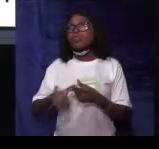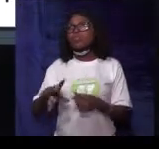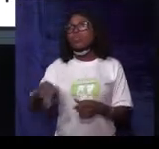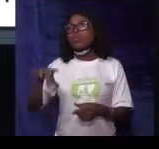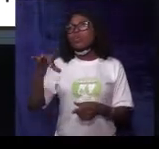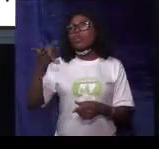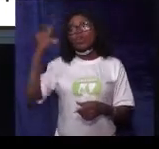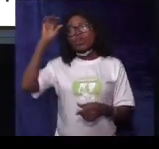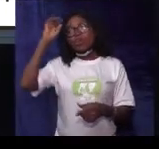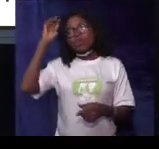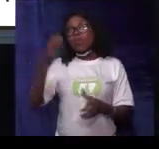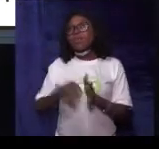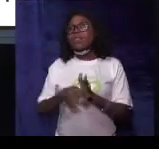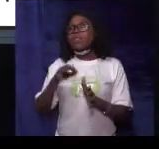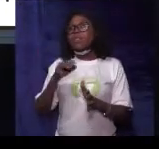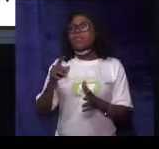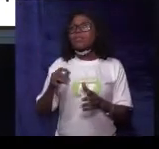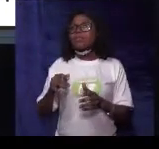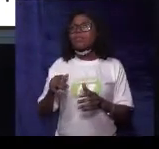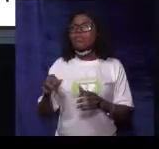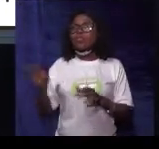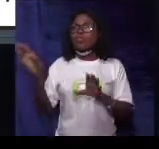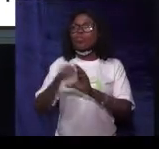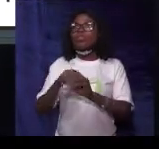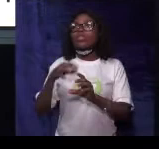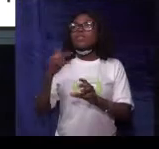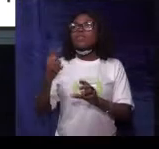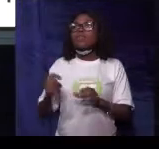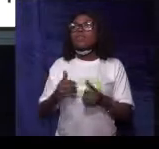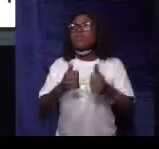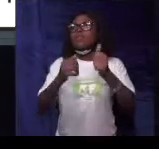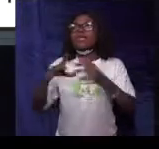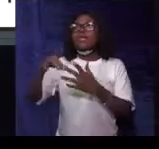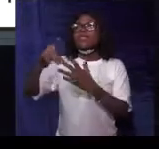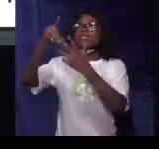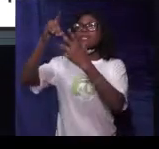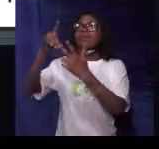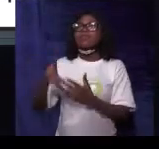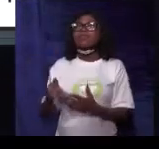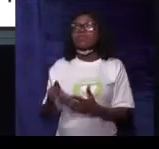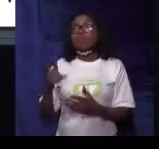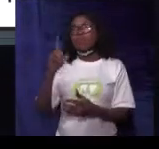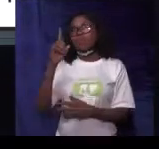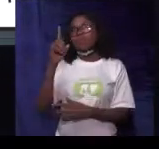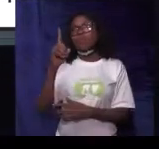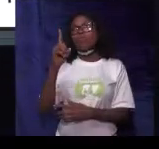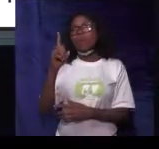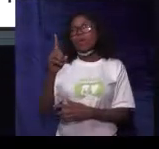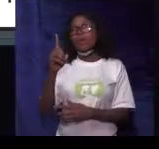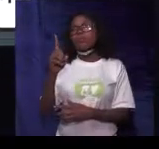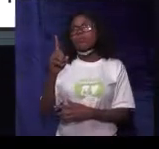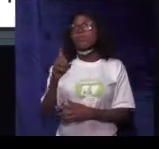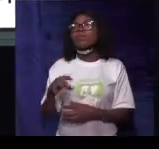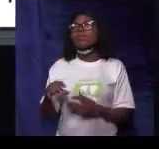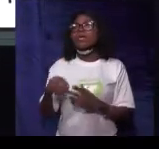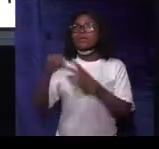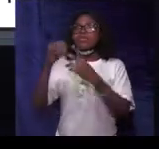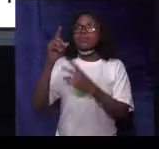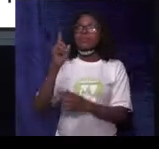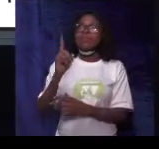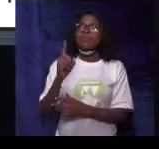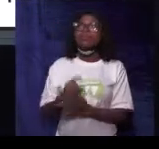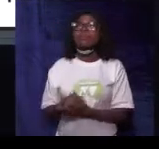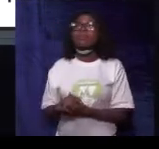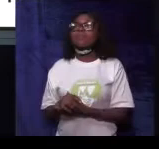government include the following, except our obligations to the government include the